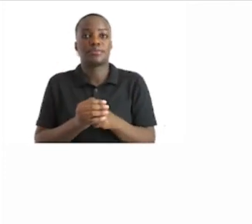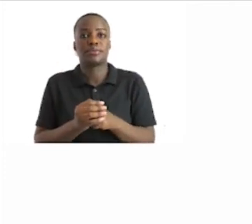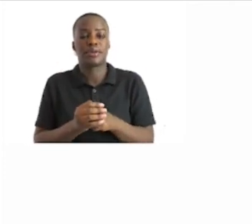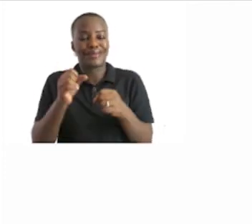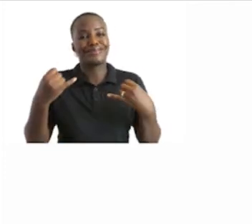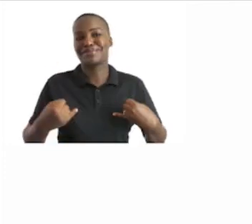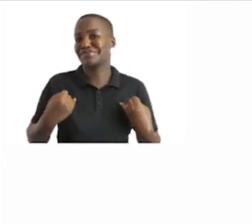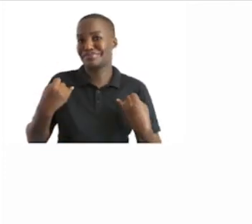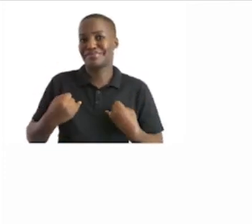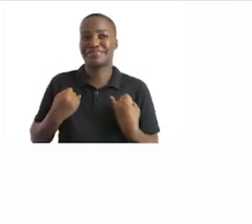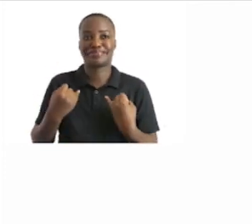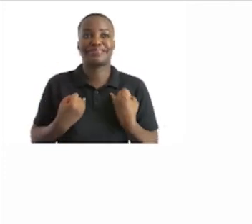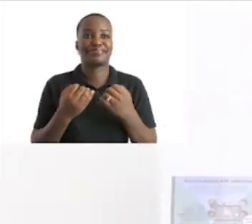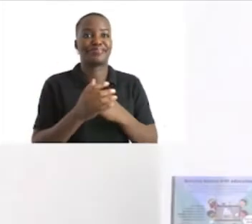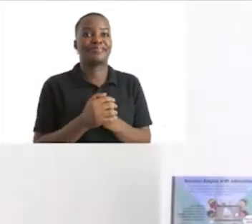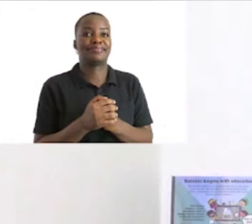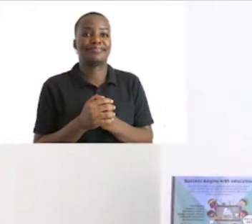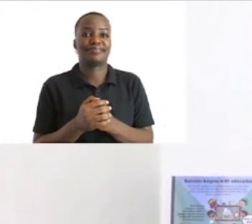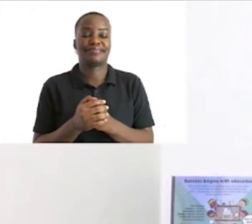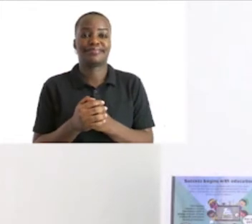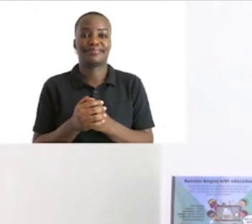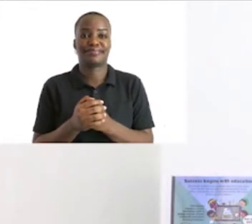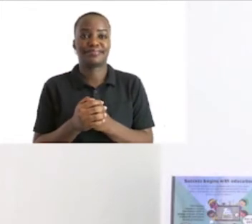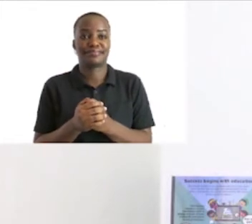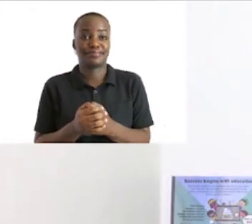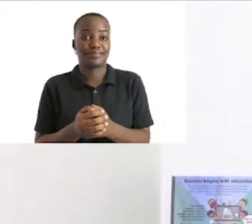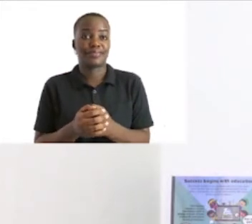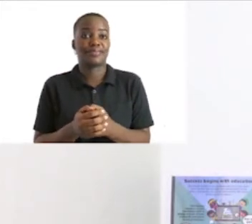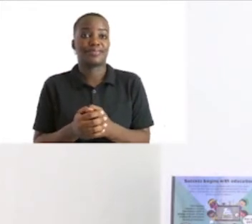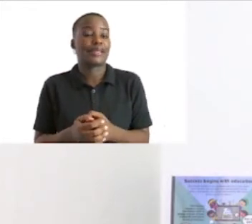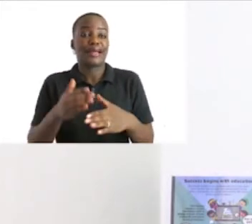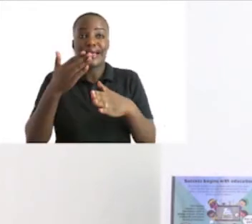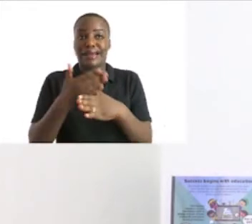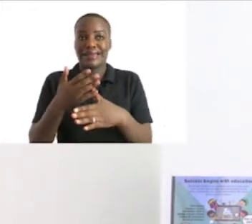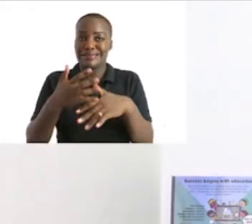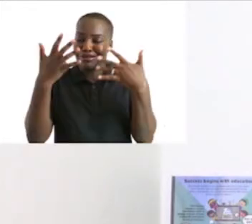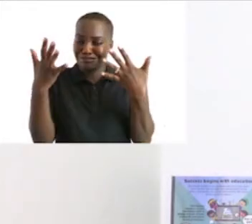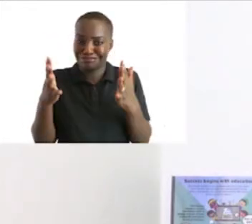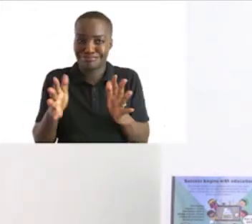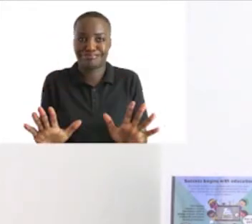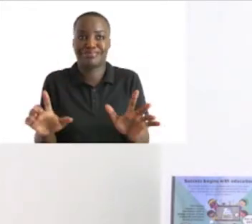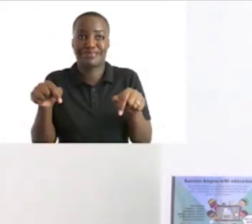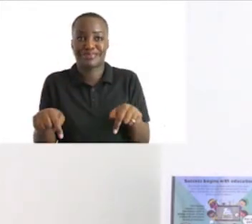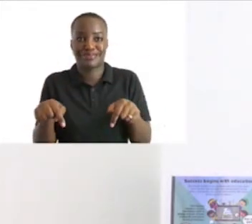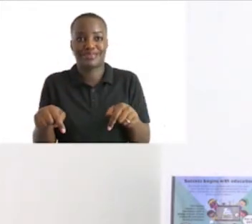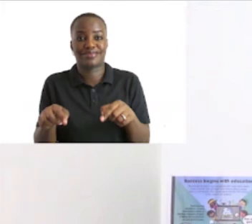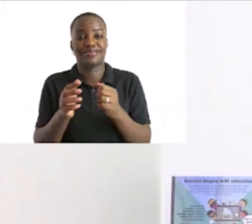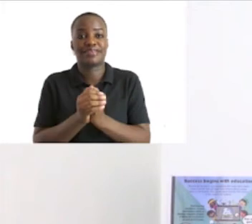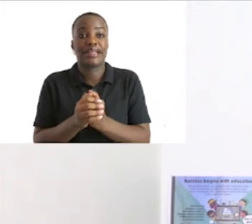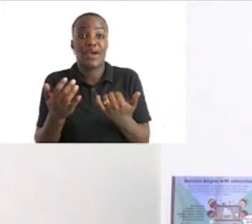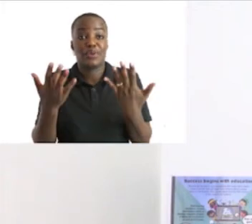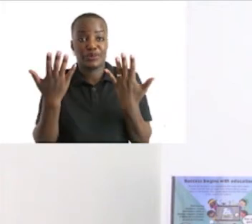having fun when doing this one. This is the last exercise for our lesson. And now that we are done,